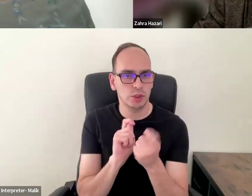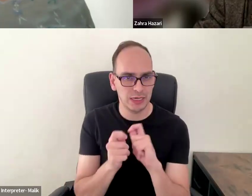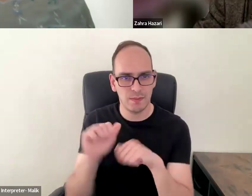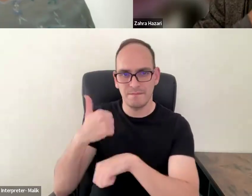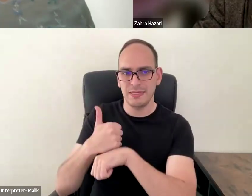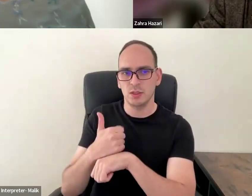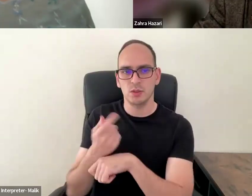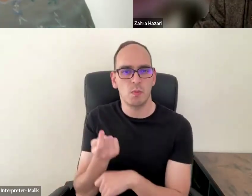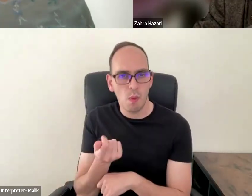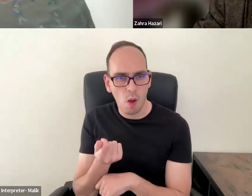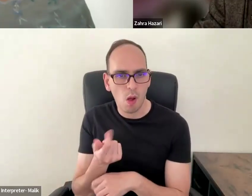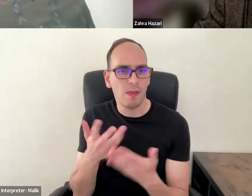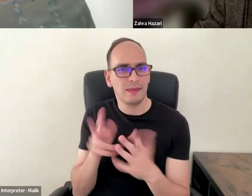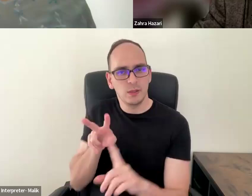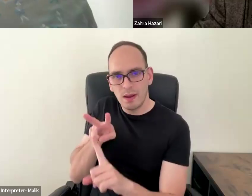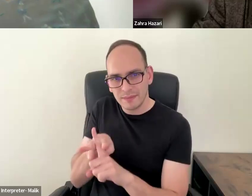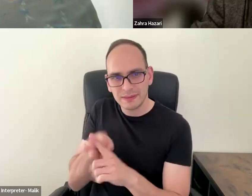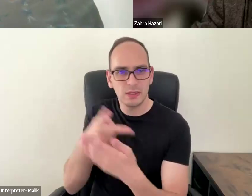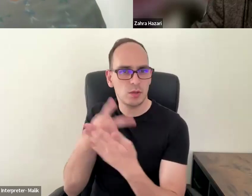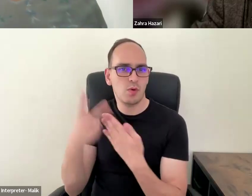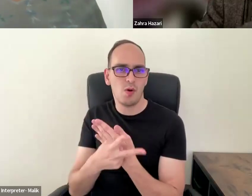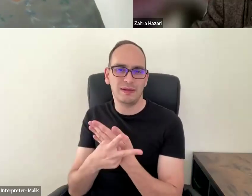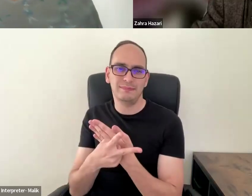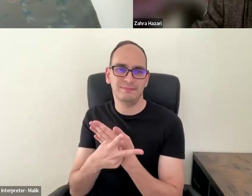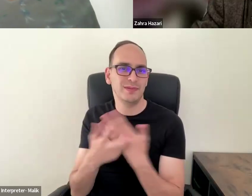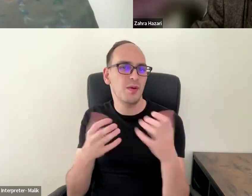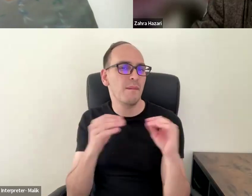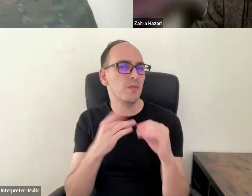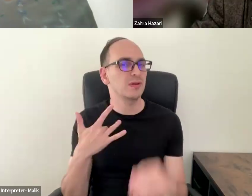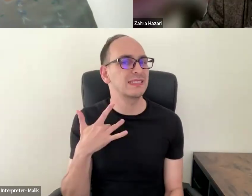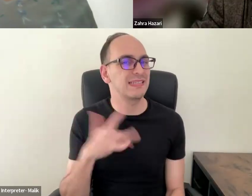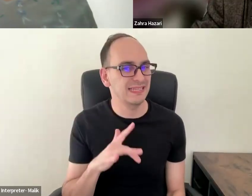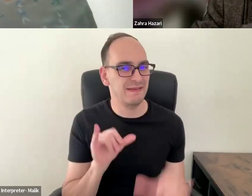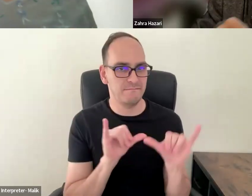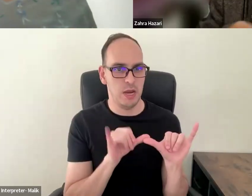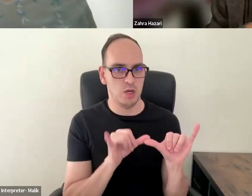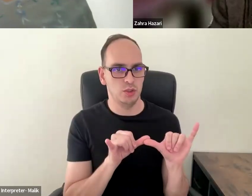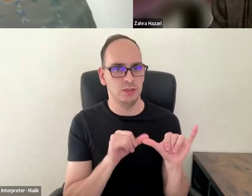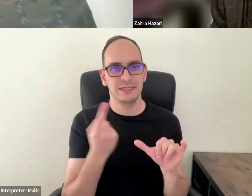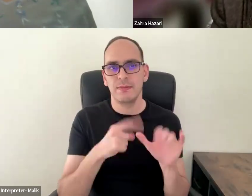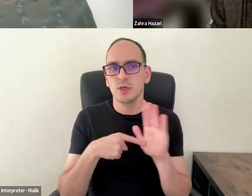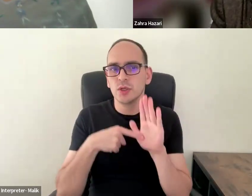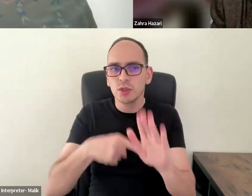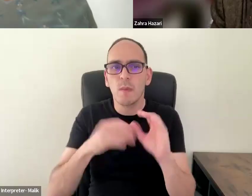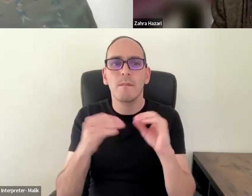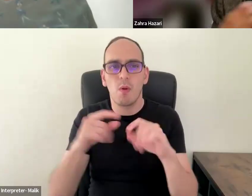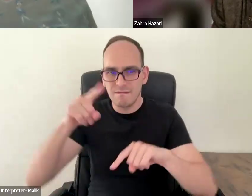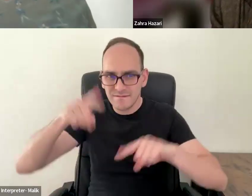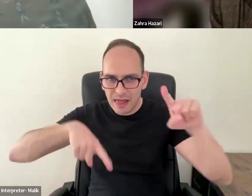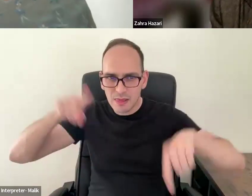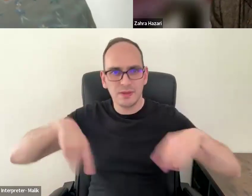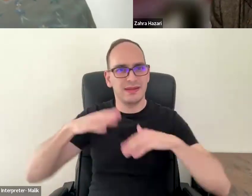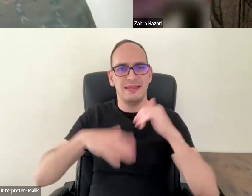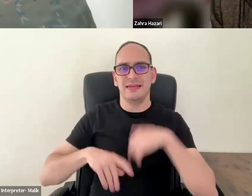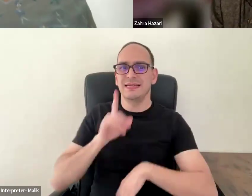on small things that you're implementing in your program, you probably want a more sensitive measure. You want something that will show more variability than a